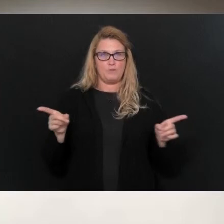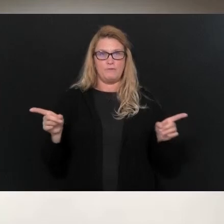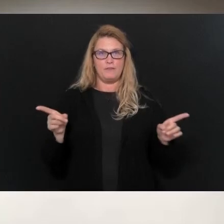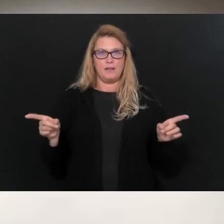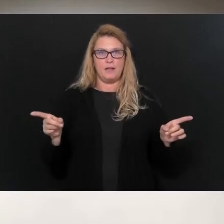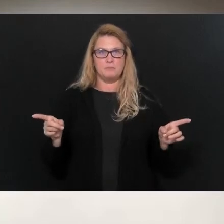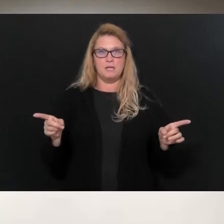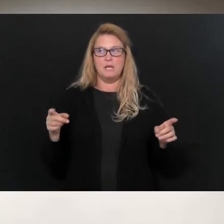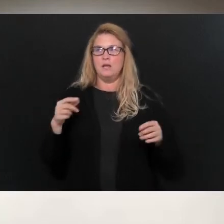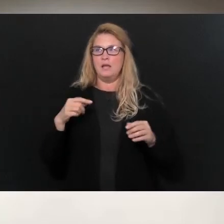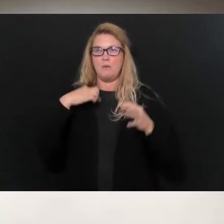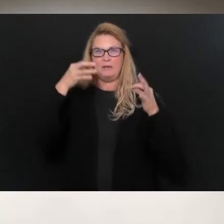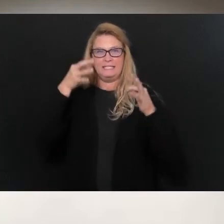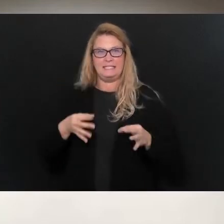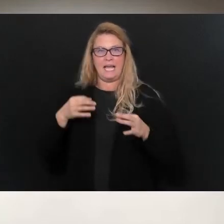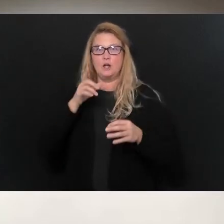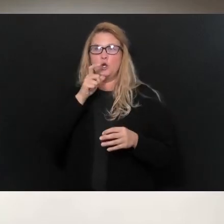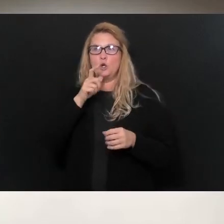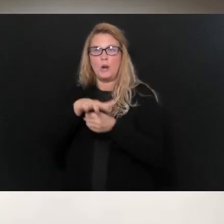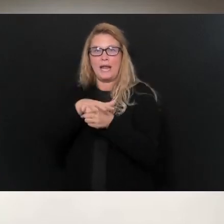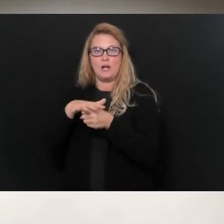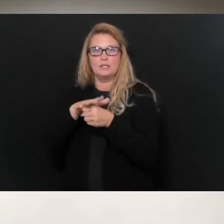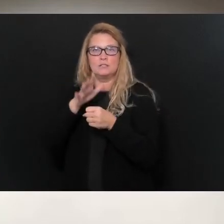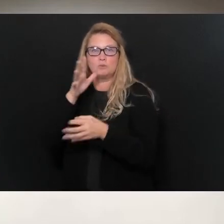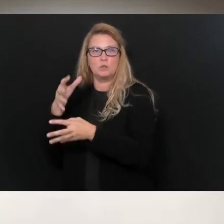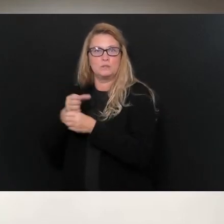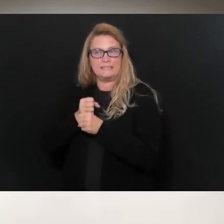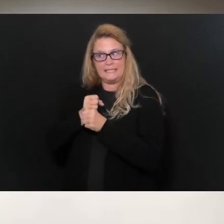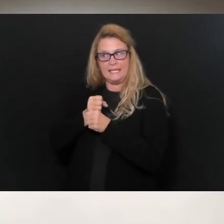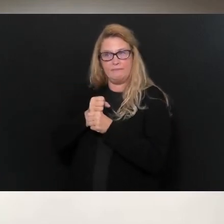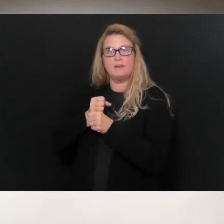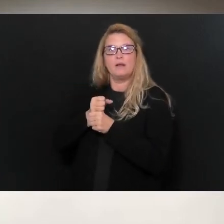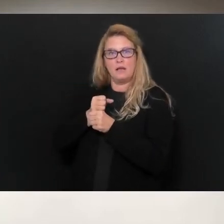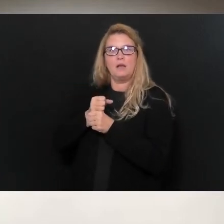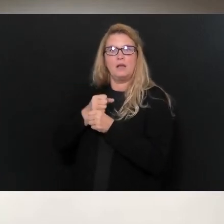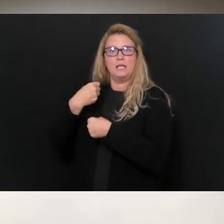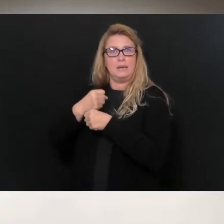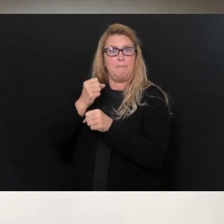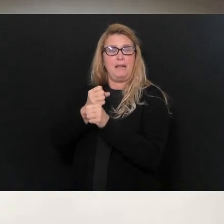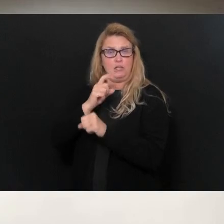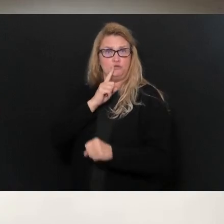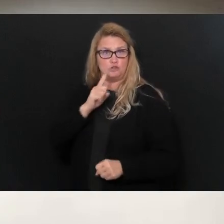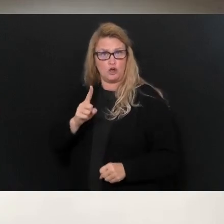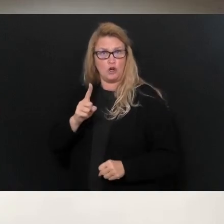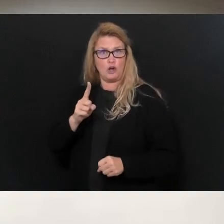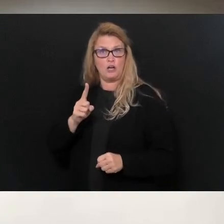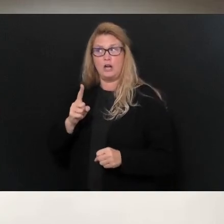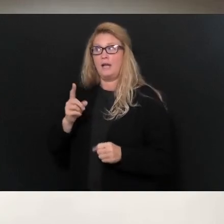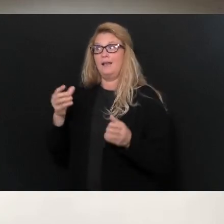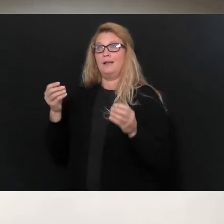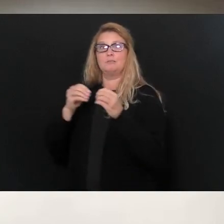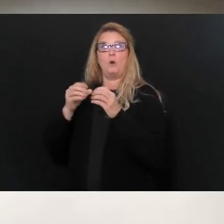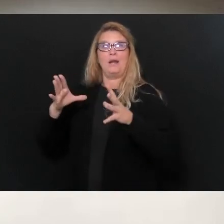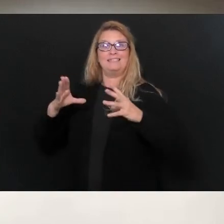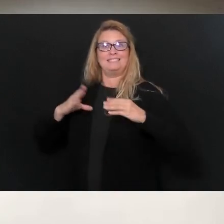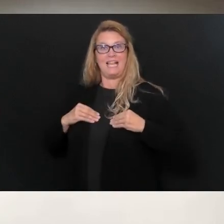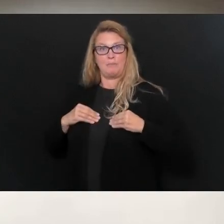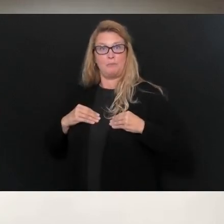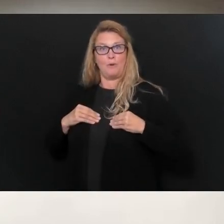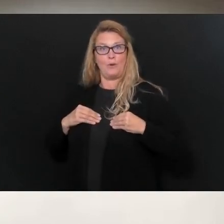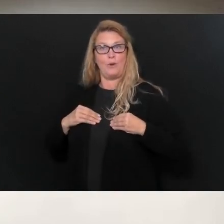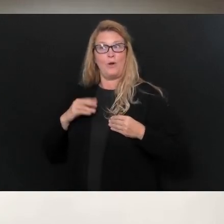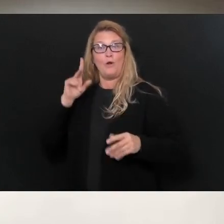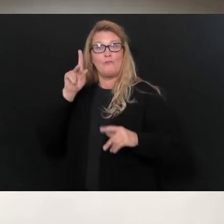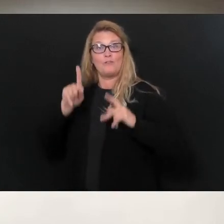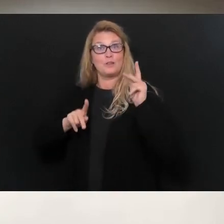push vaccines out to various locations in the state to make it more acceptable for those who